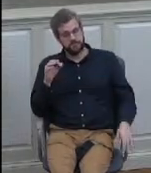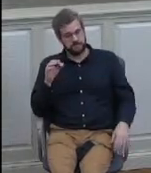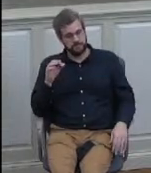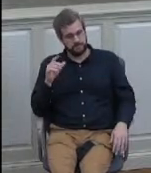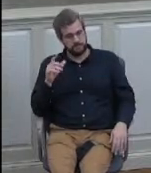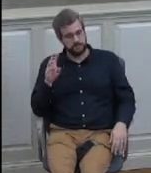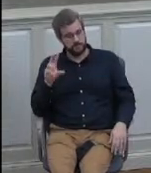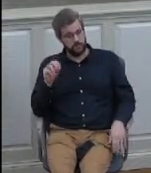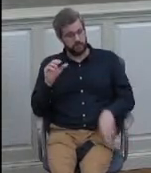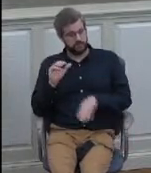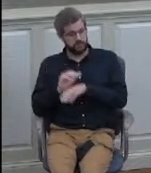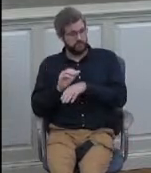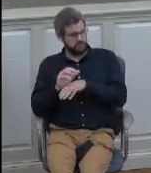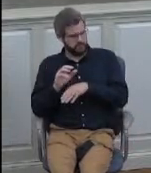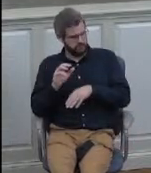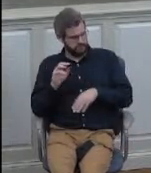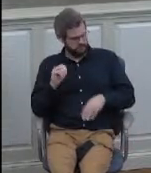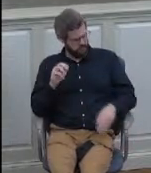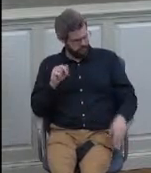Okay.